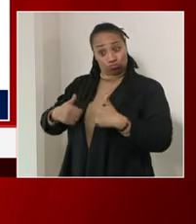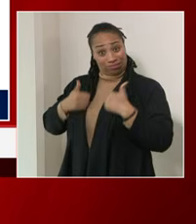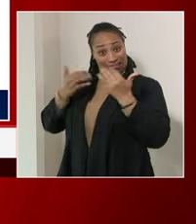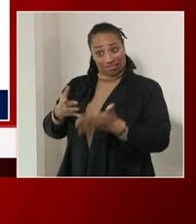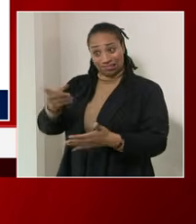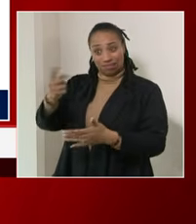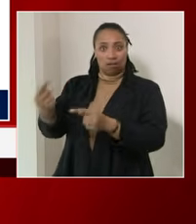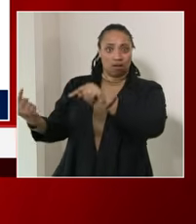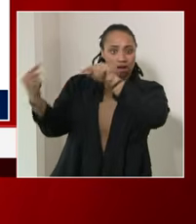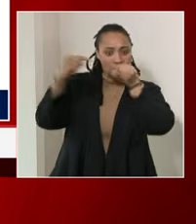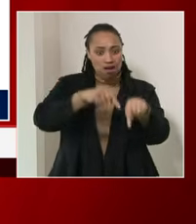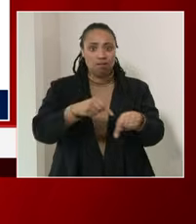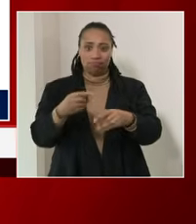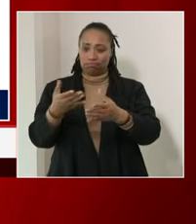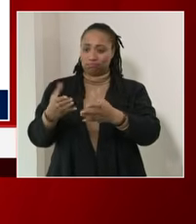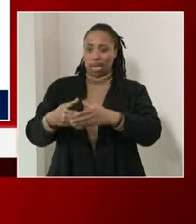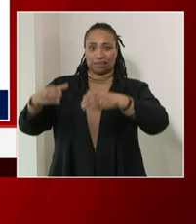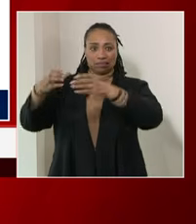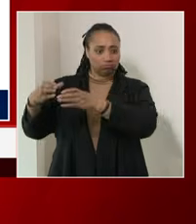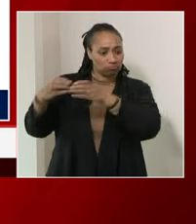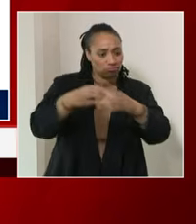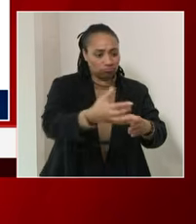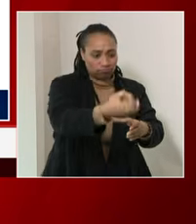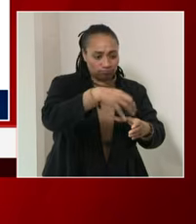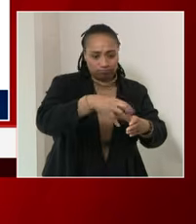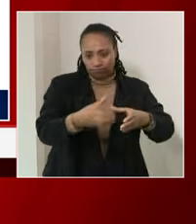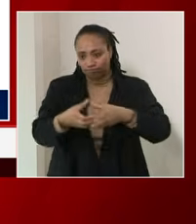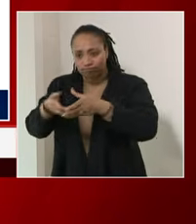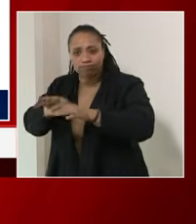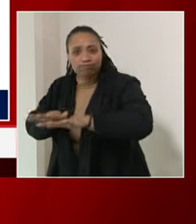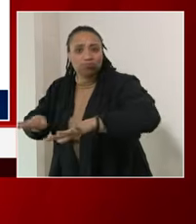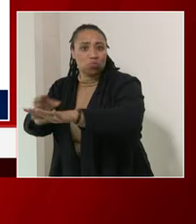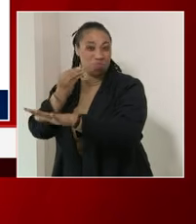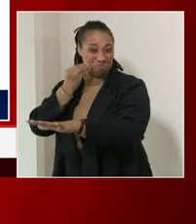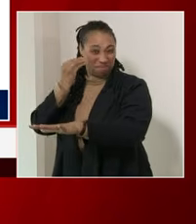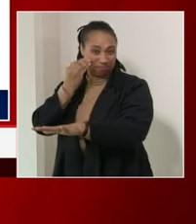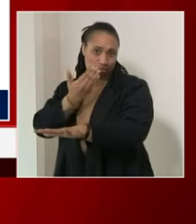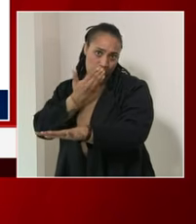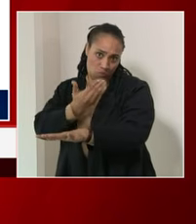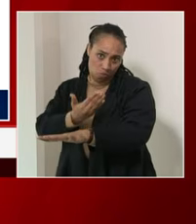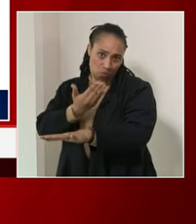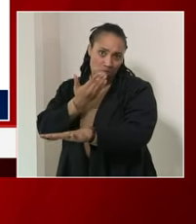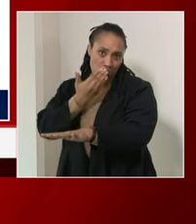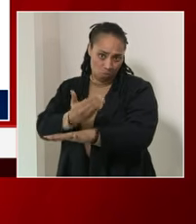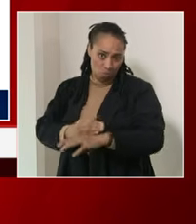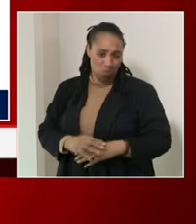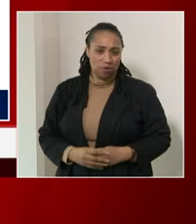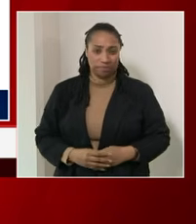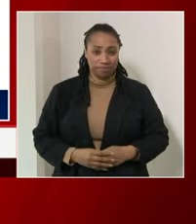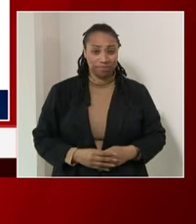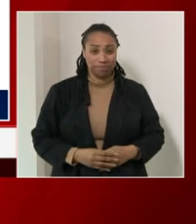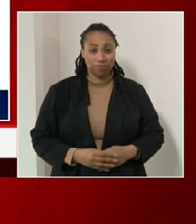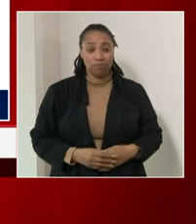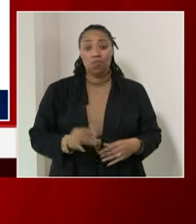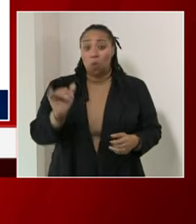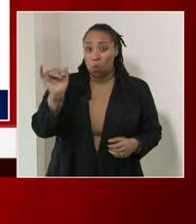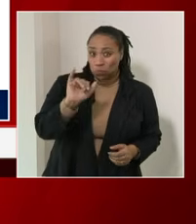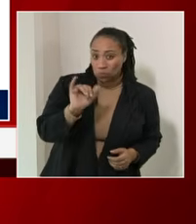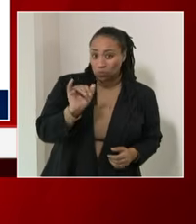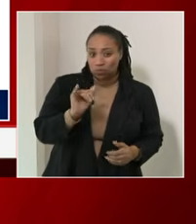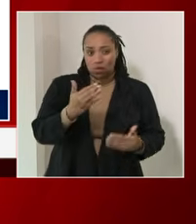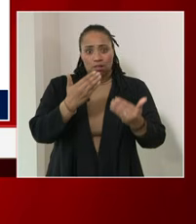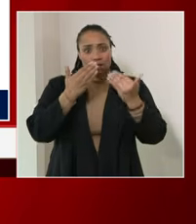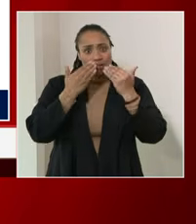to address their own sidewalks. I also want to just thank all the residents who took advantage of